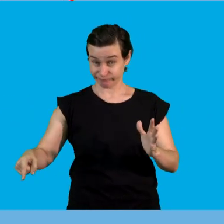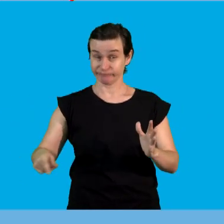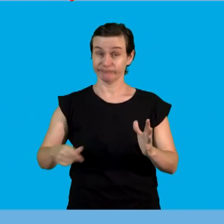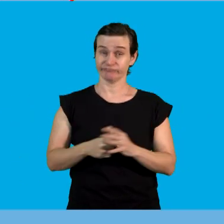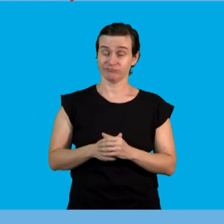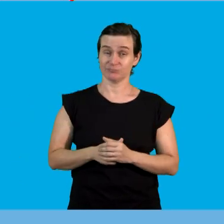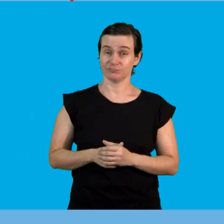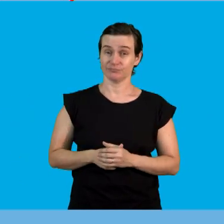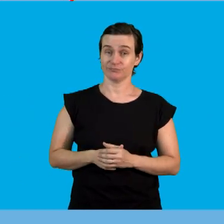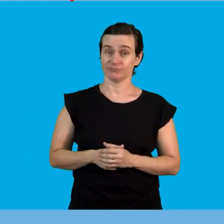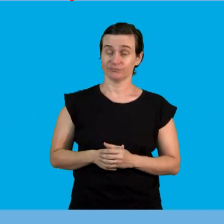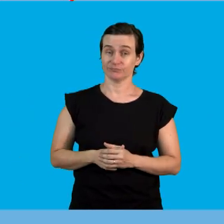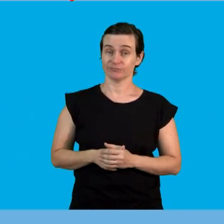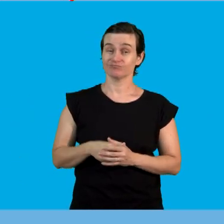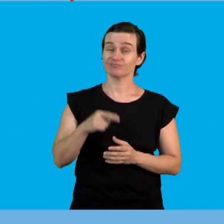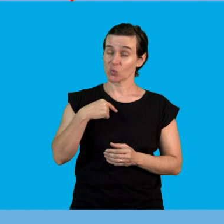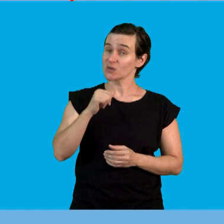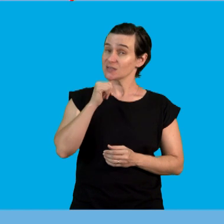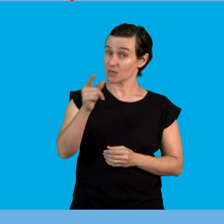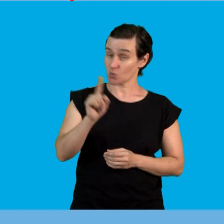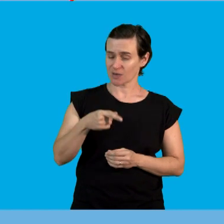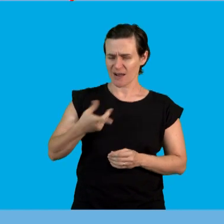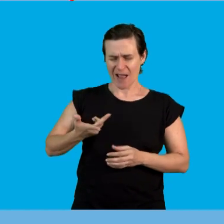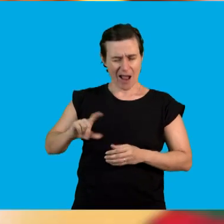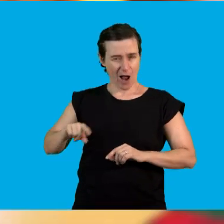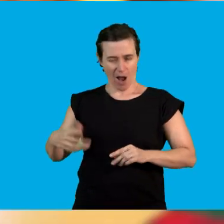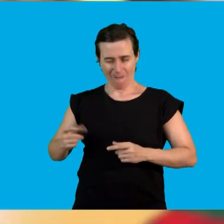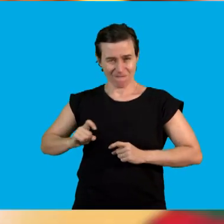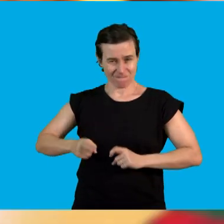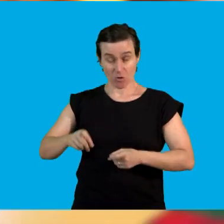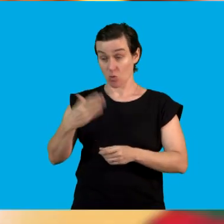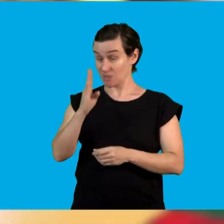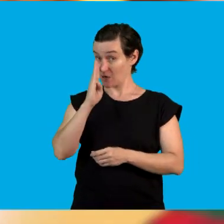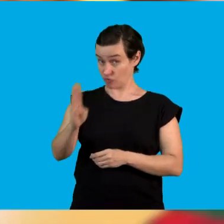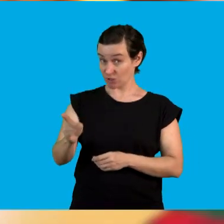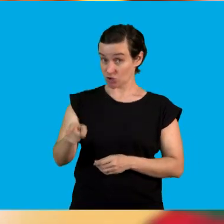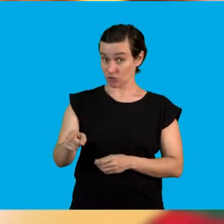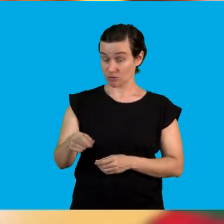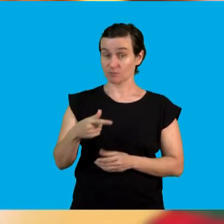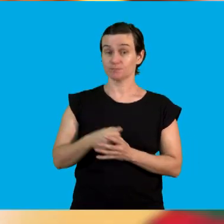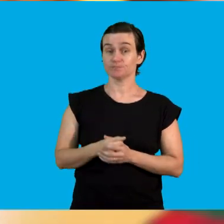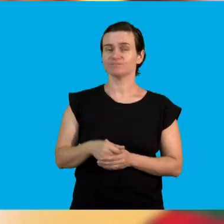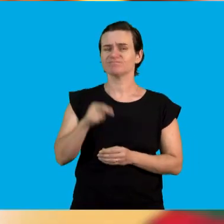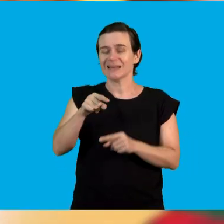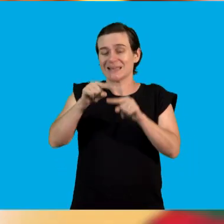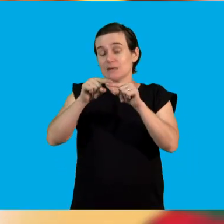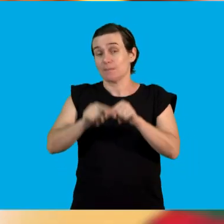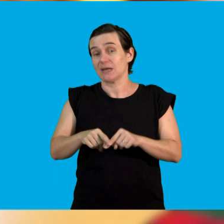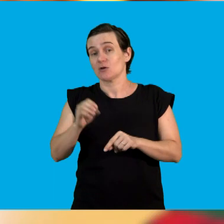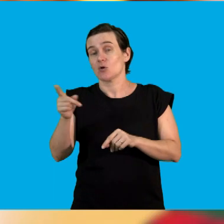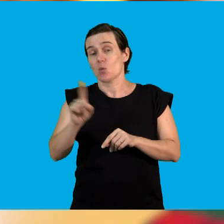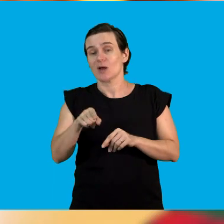6 newtons applied onto it. Remember, we said the speed, actually the direction of the object will